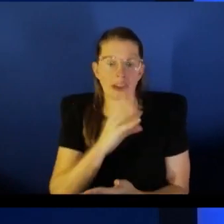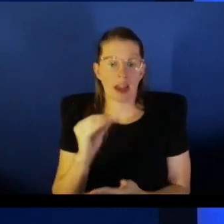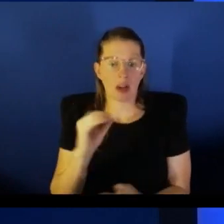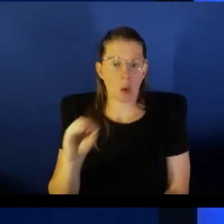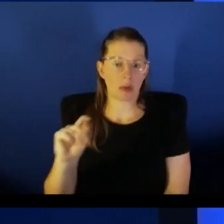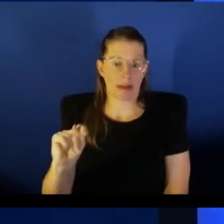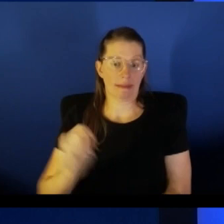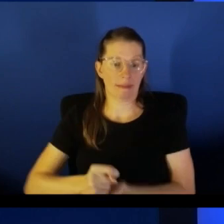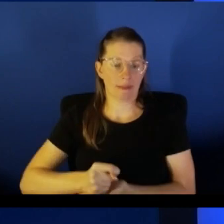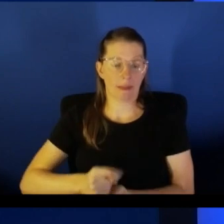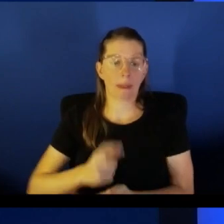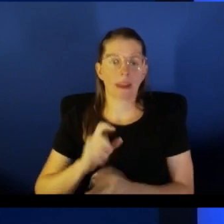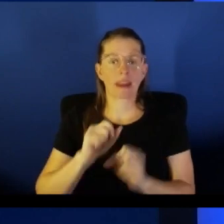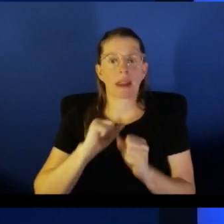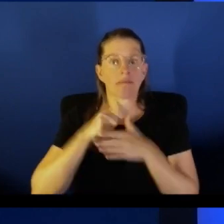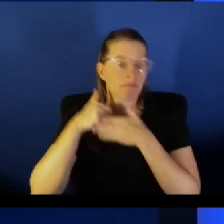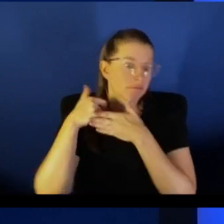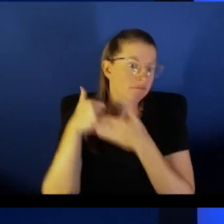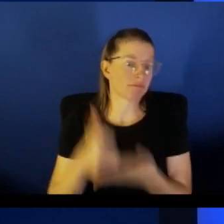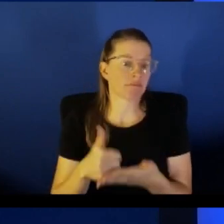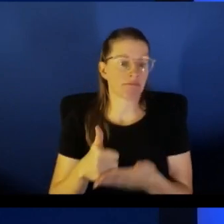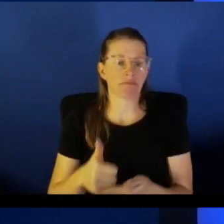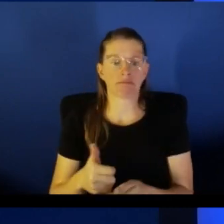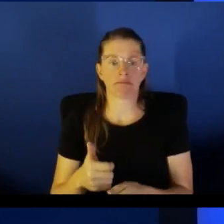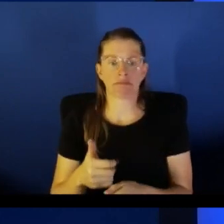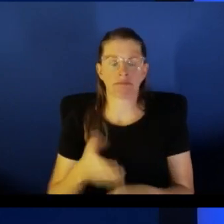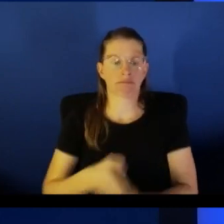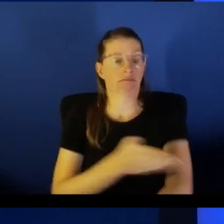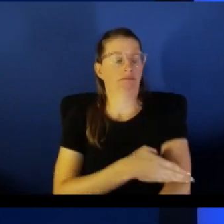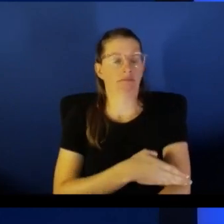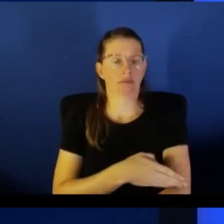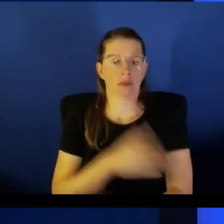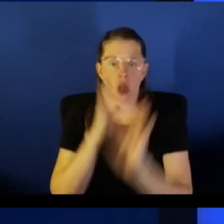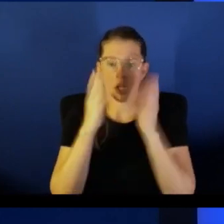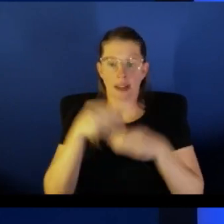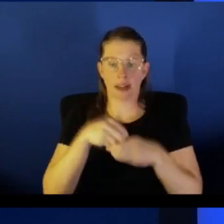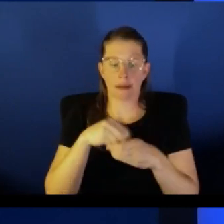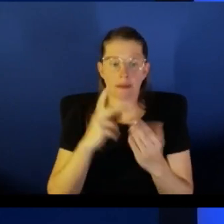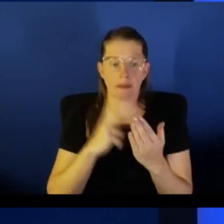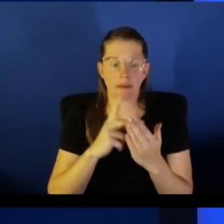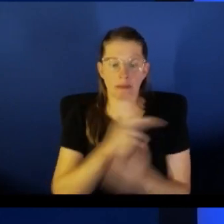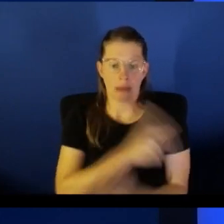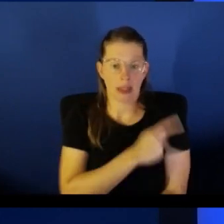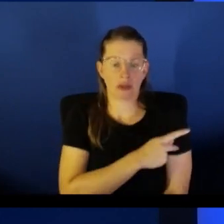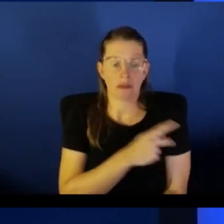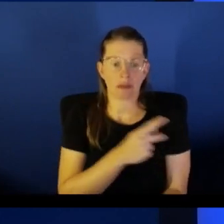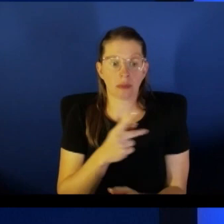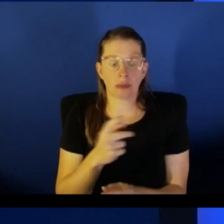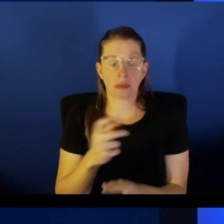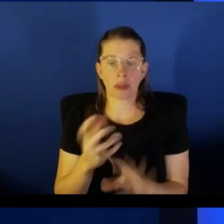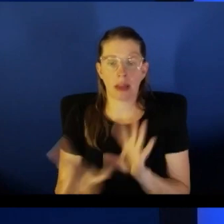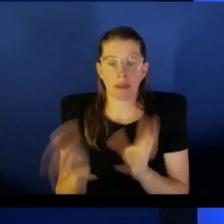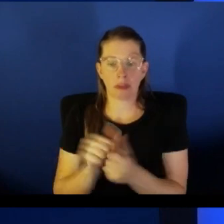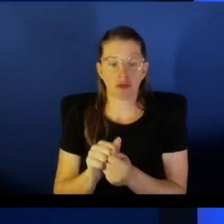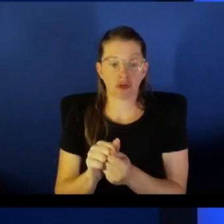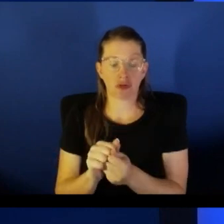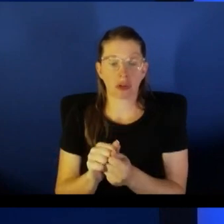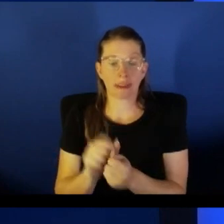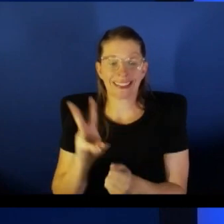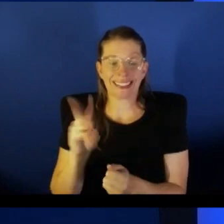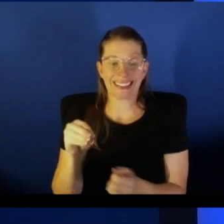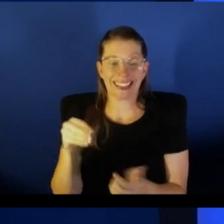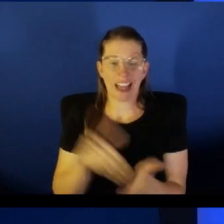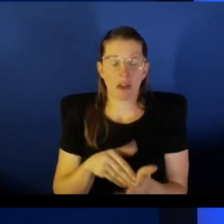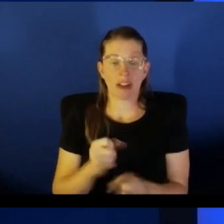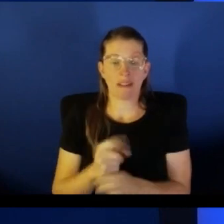can greatly help autistic patients, but we know that that can add up. On average, autism costs an estimated $60,000 a